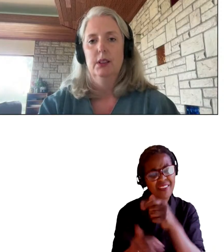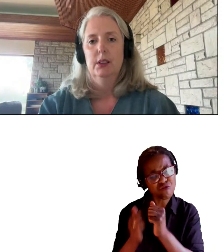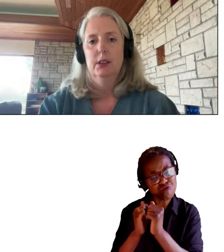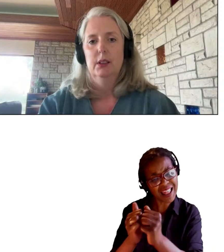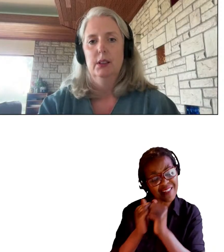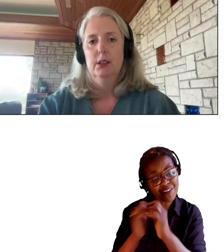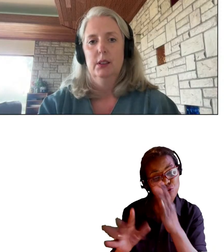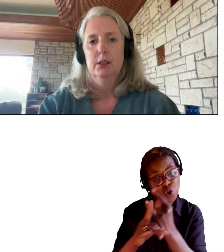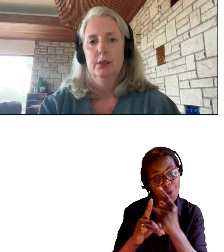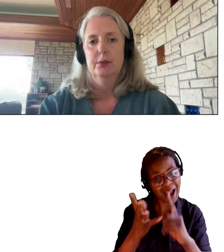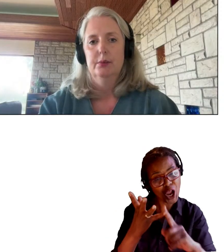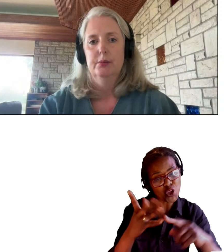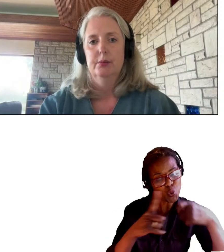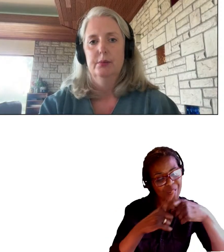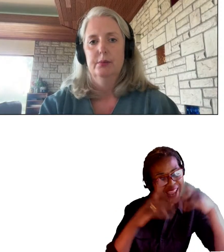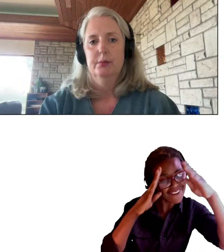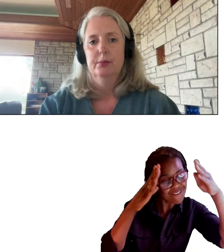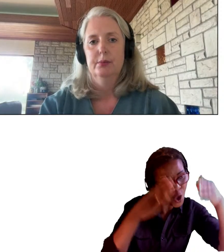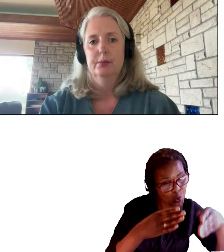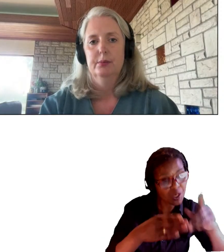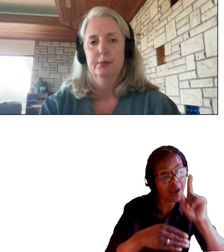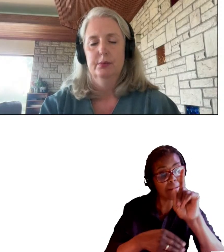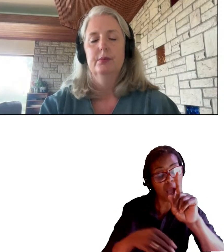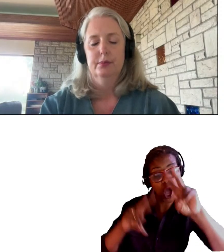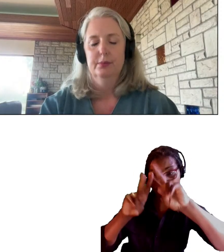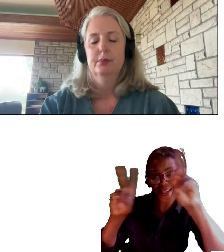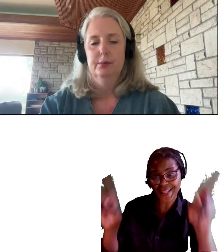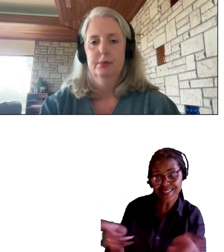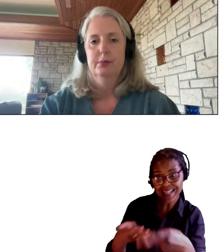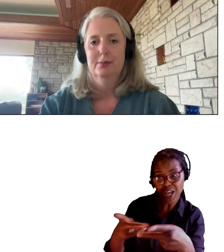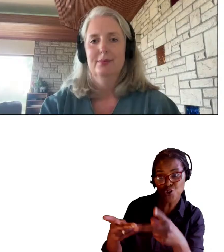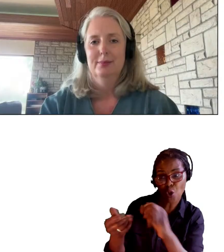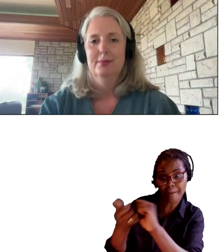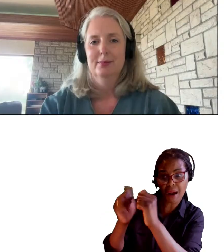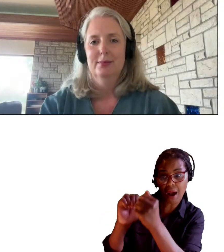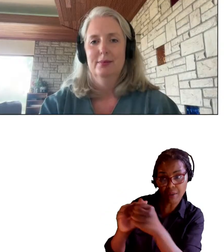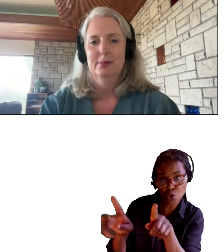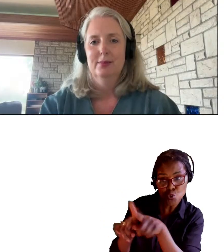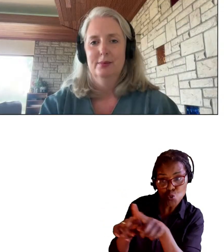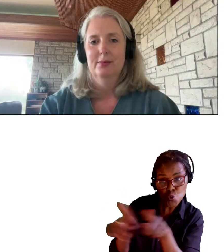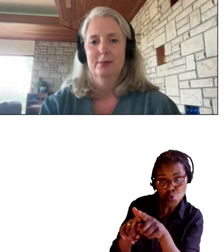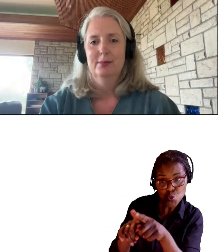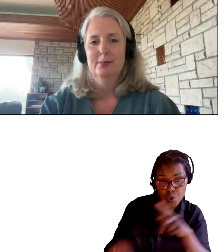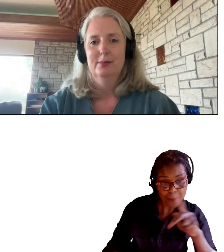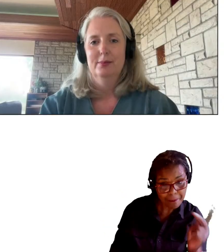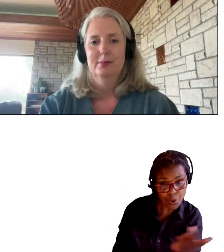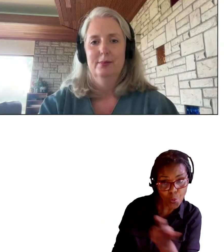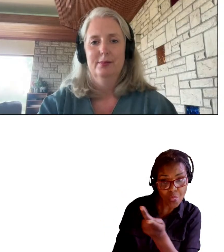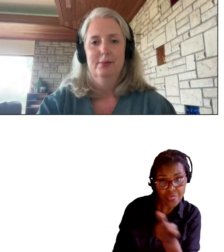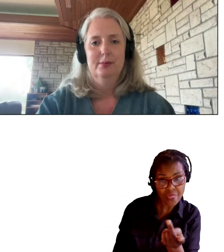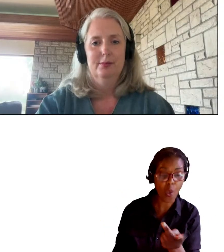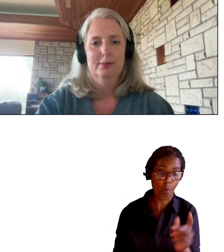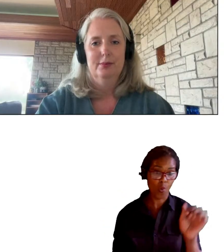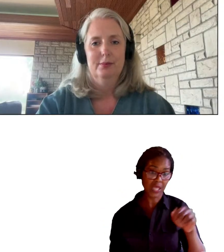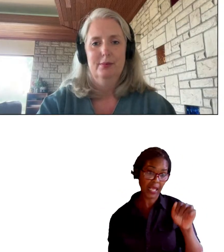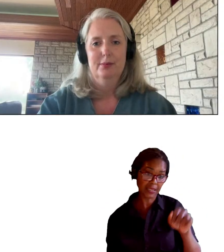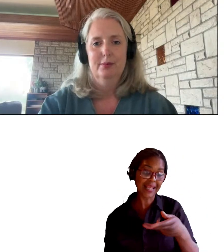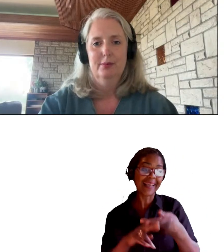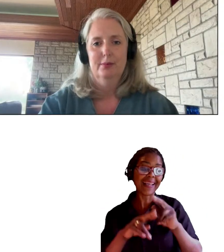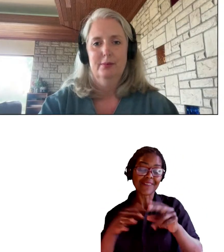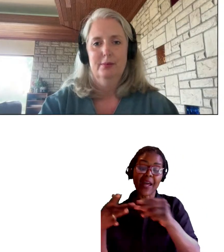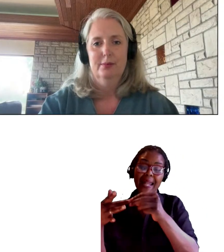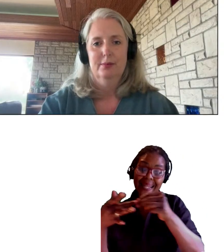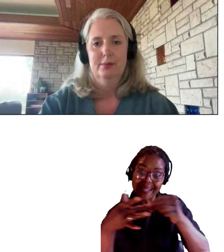UK focused, but to work with international kind of partners too. Yeah, absolutely. As long as the lead artist is based in the